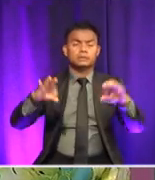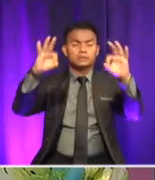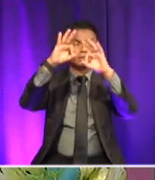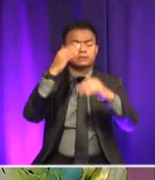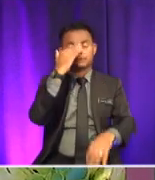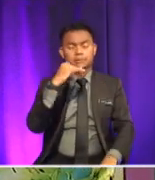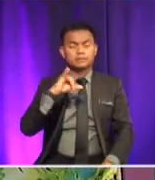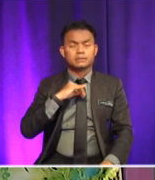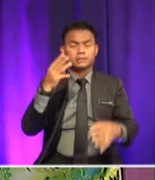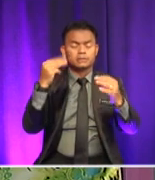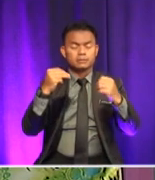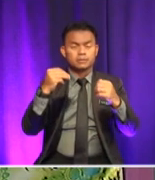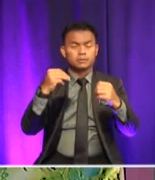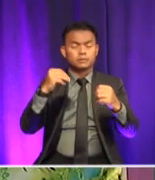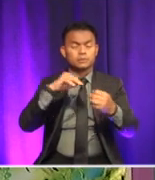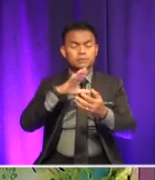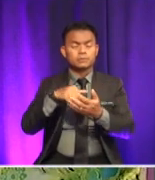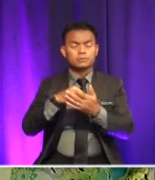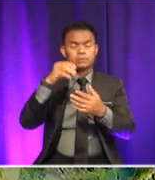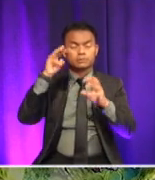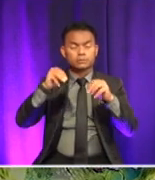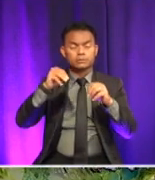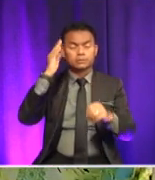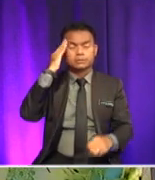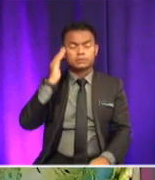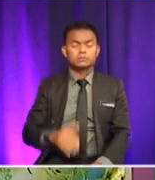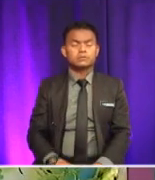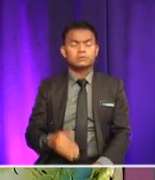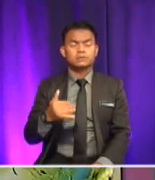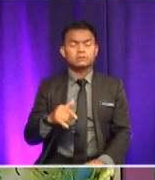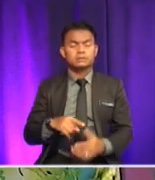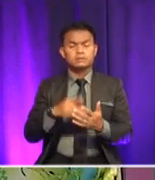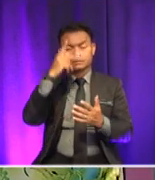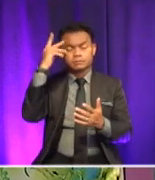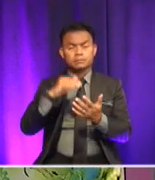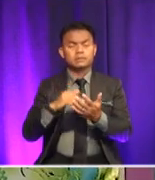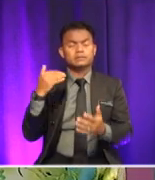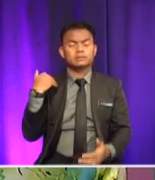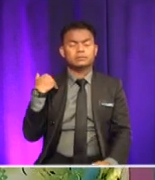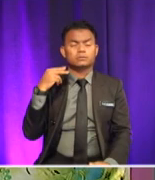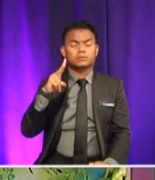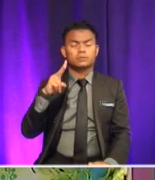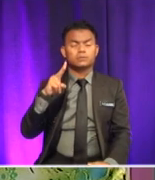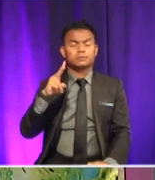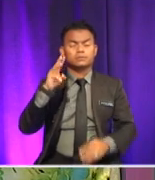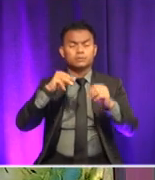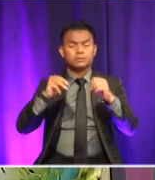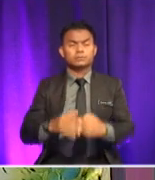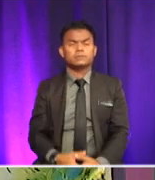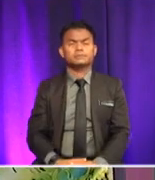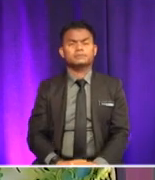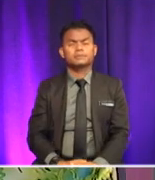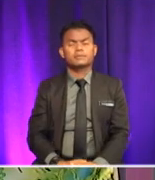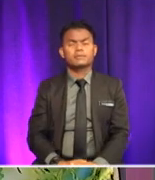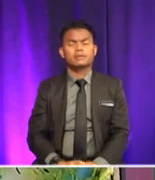like to focus on this is because certain students don't think that the teachers don't know. We do